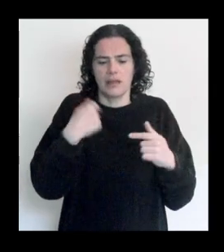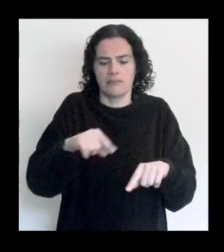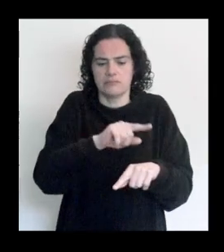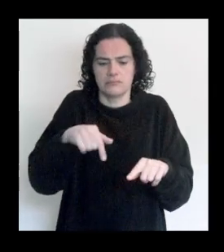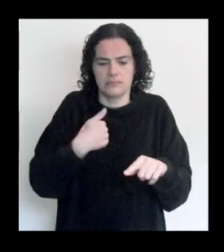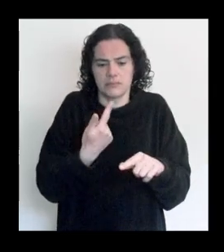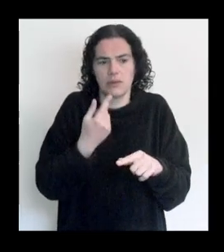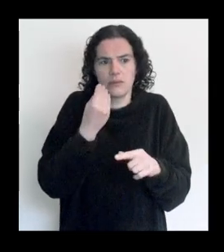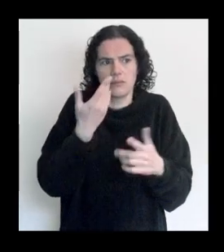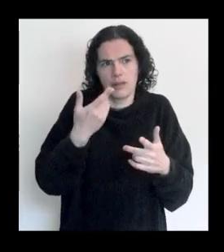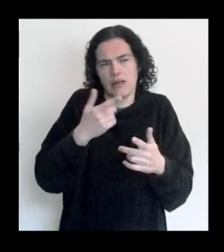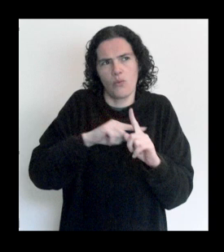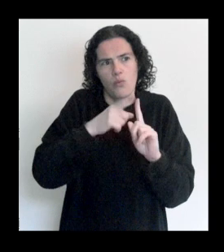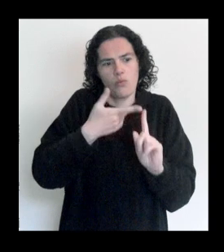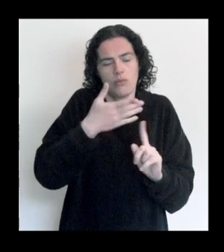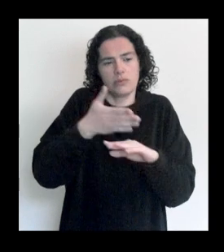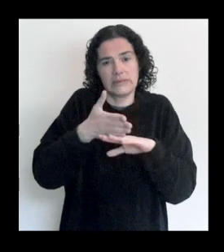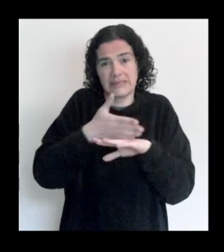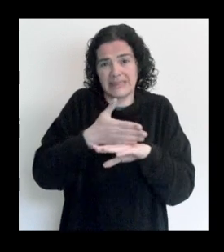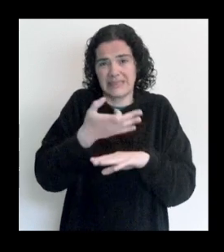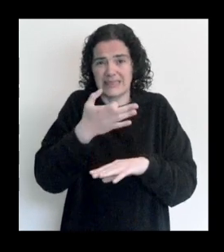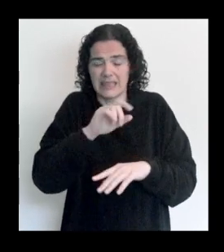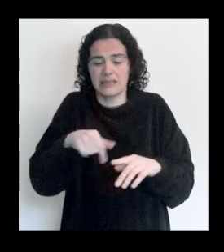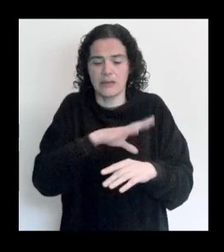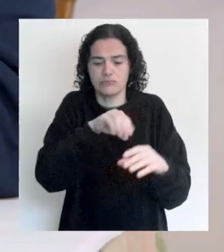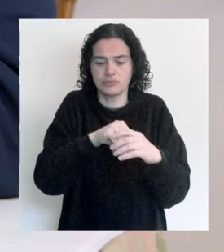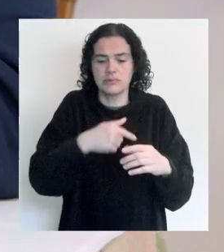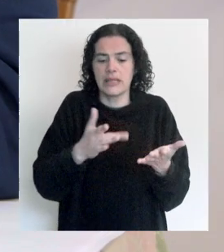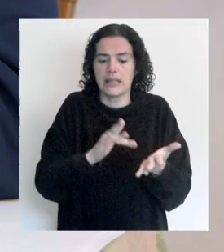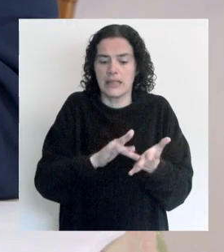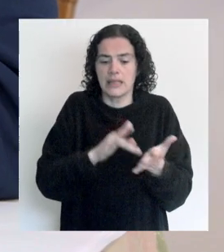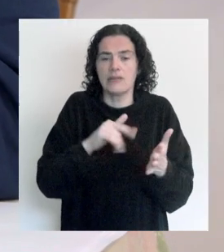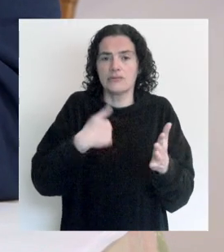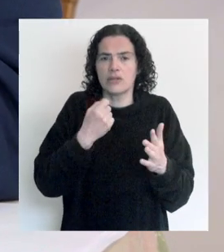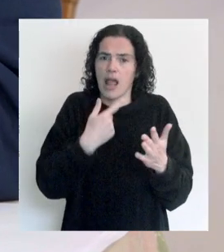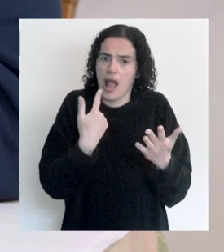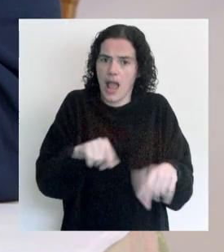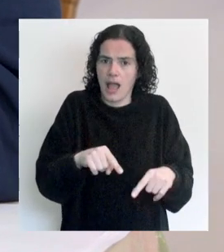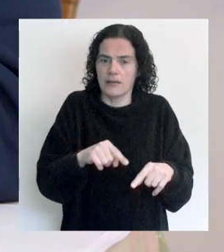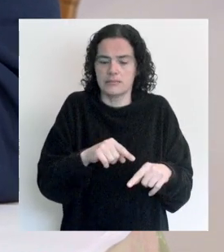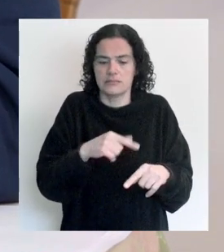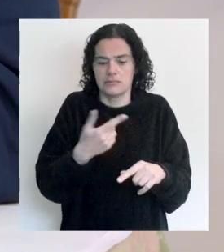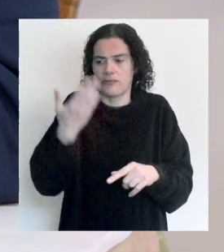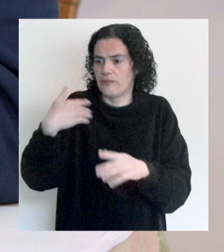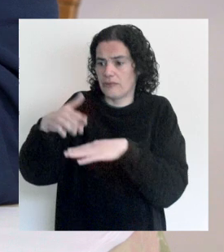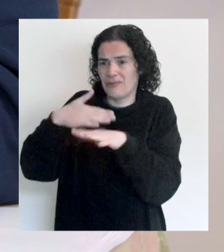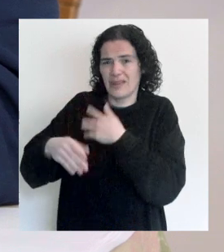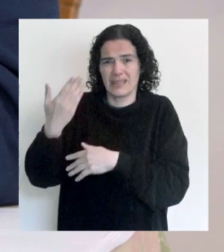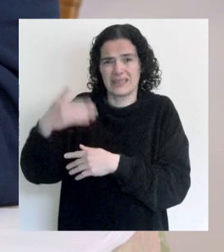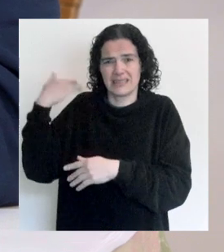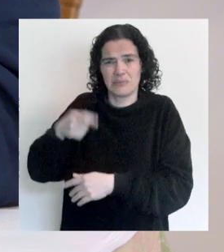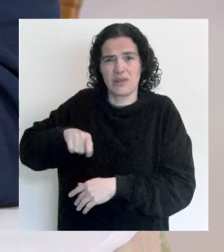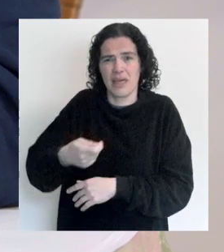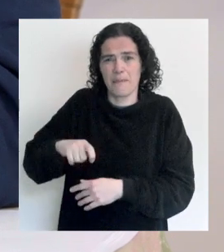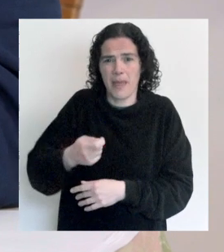Gallen. It's a large Baroque hall from the 17th century, which actually includes certain books dating back to the Middle Ages. It